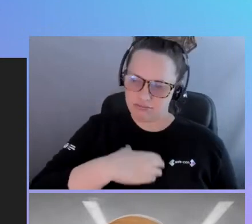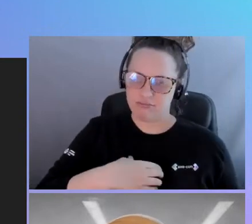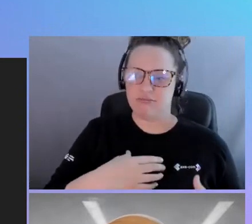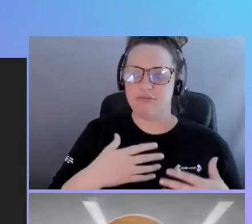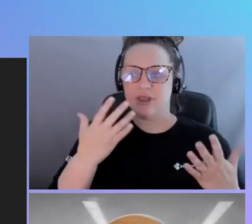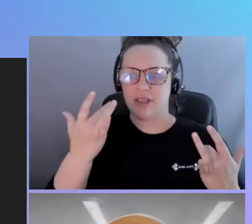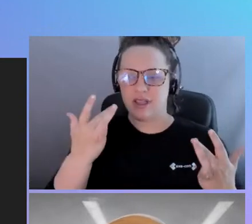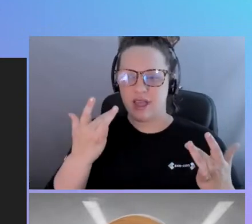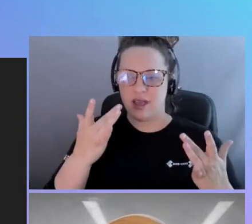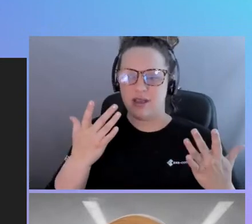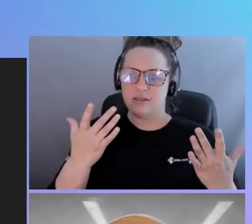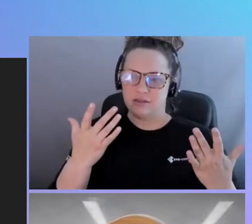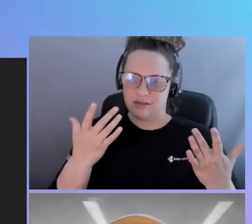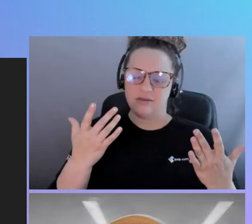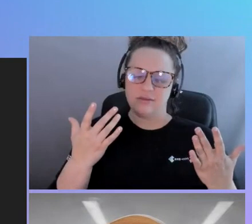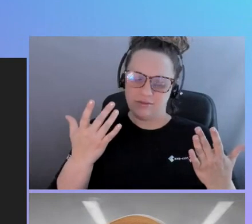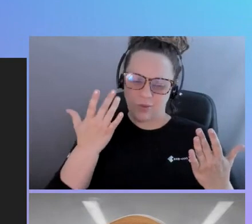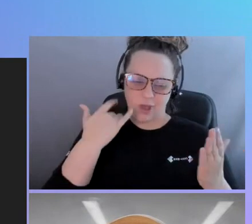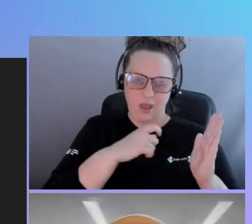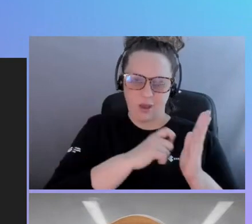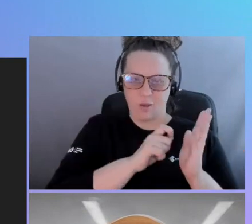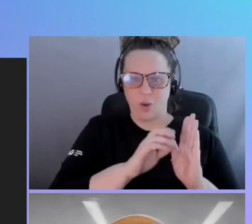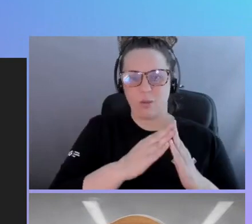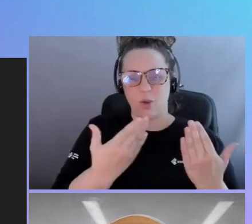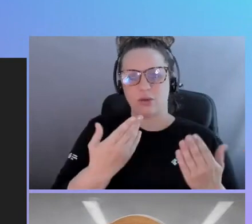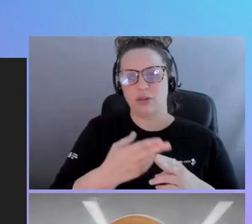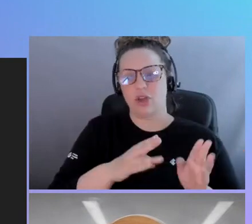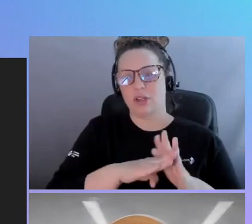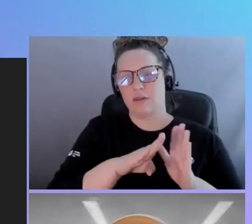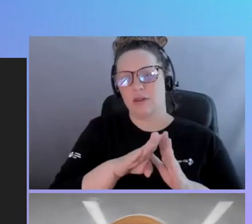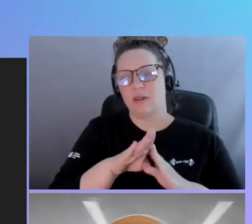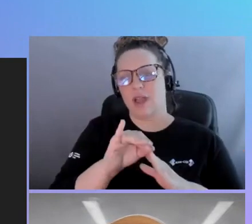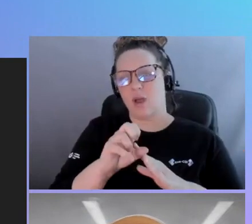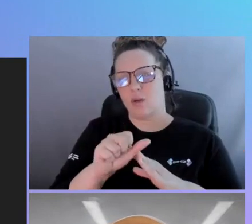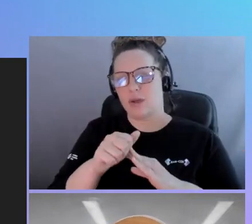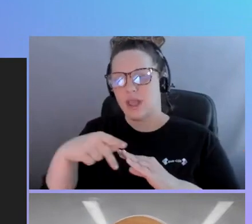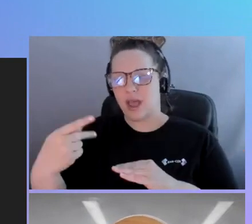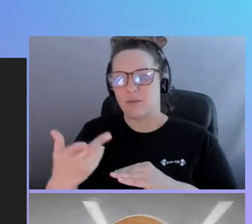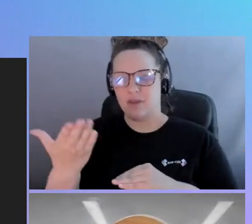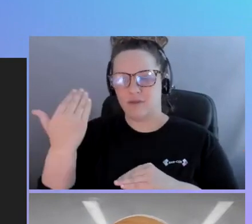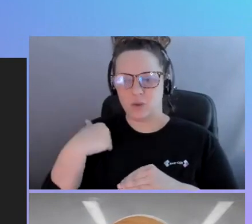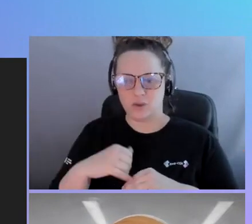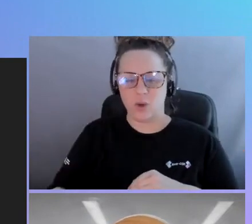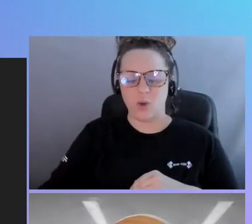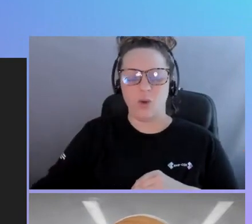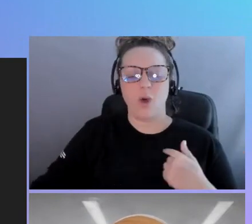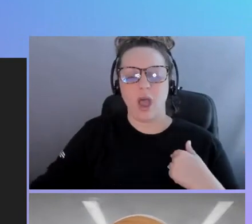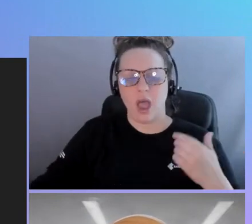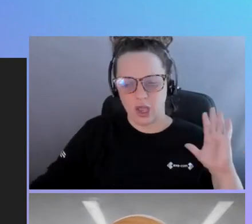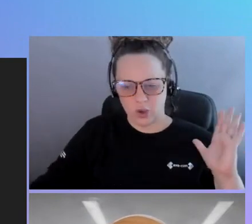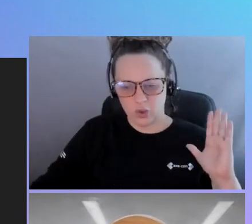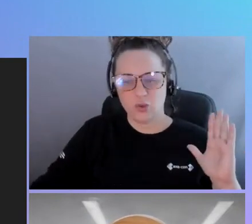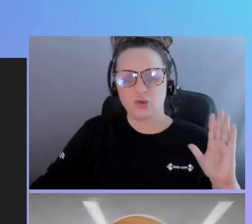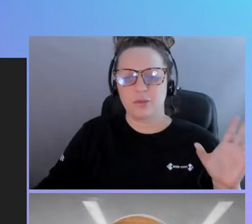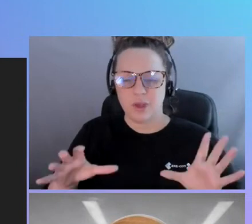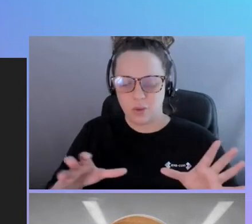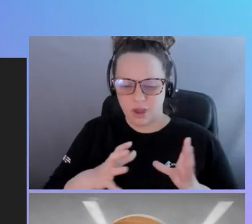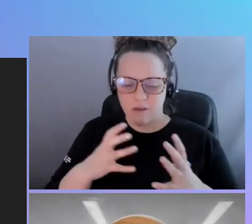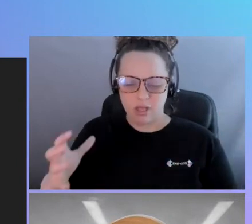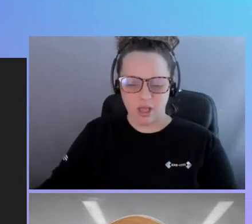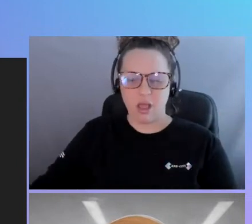to writing a book called "Developing Accessible iOS Apps" a few years ago. And I used to be quite active